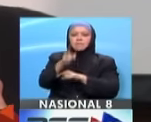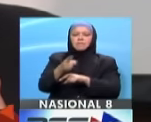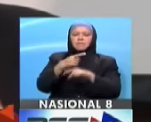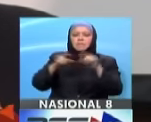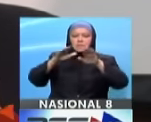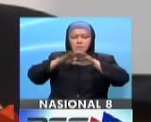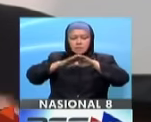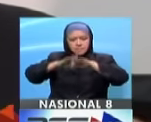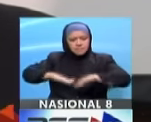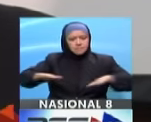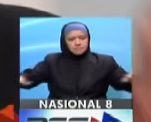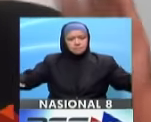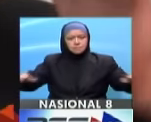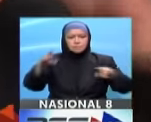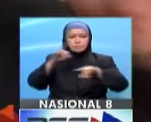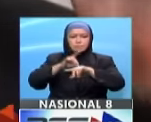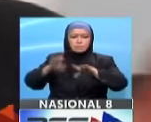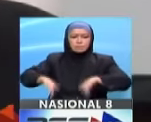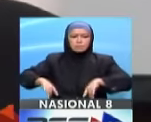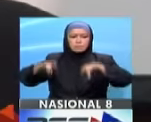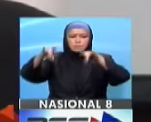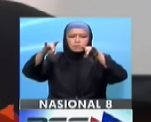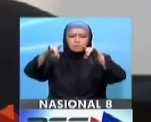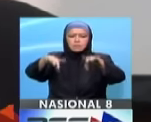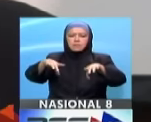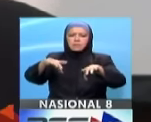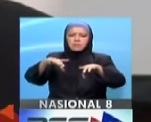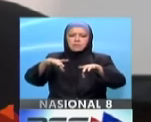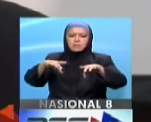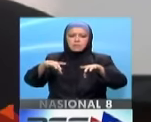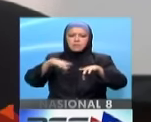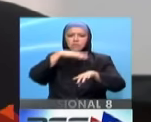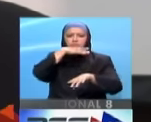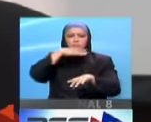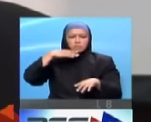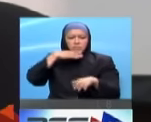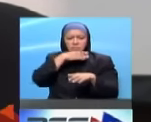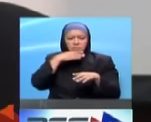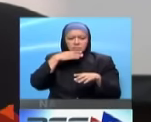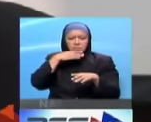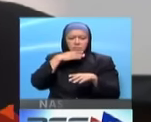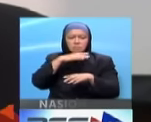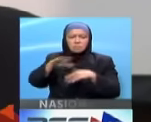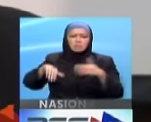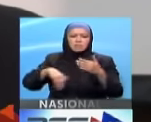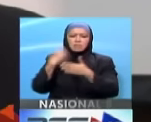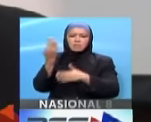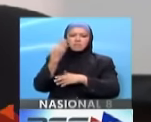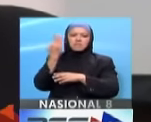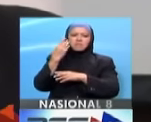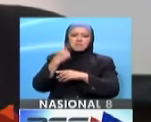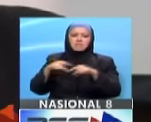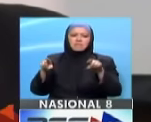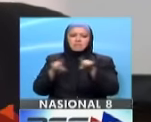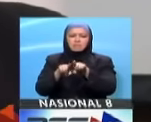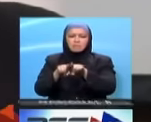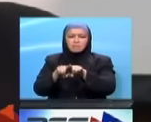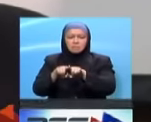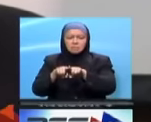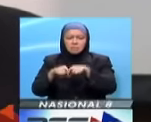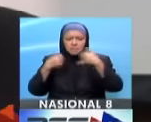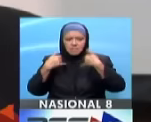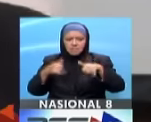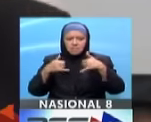Australia, ours are all up, but when we were in the younger age, they all played minky or you know, hook into hockey.